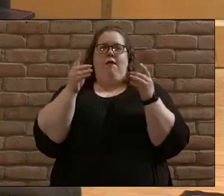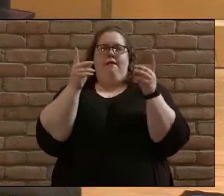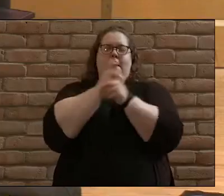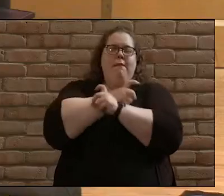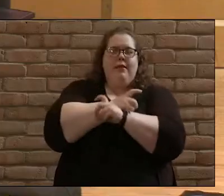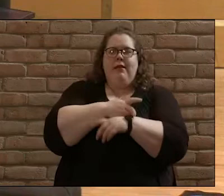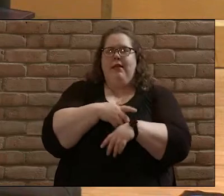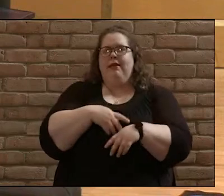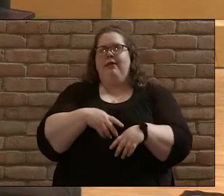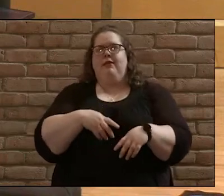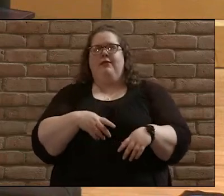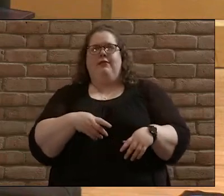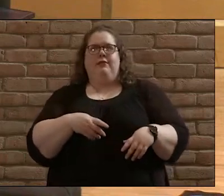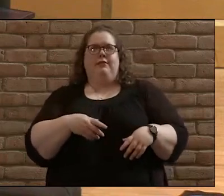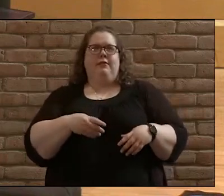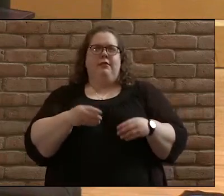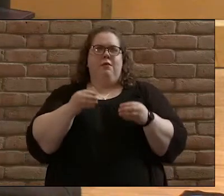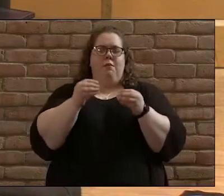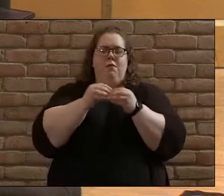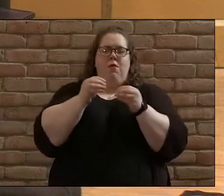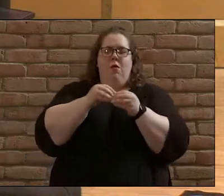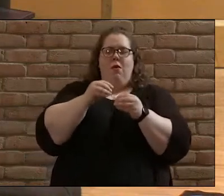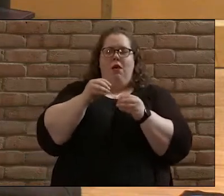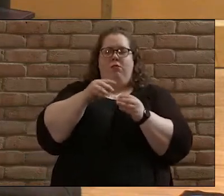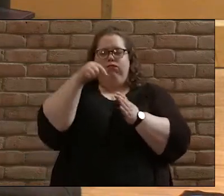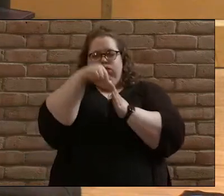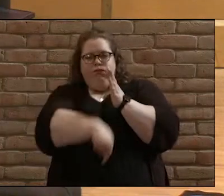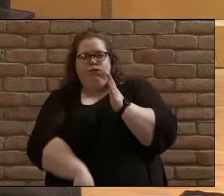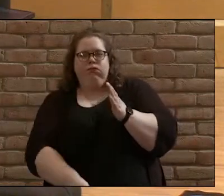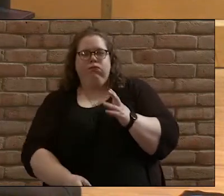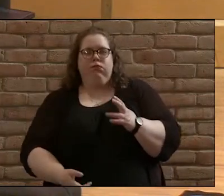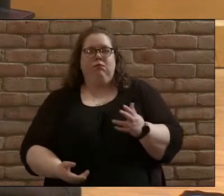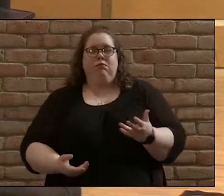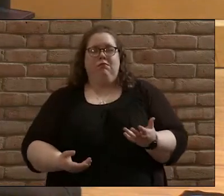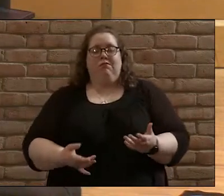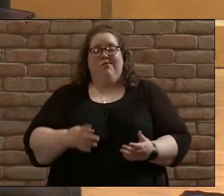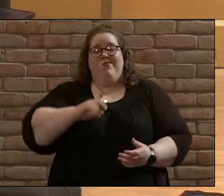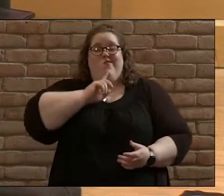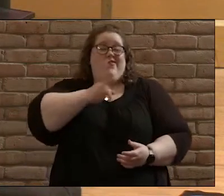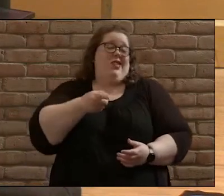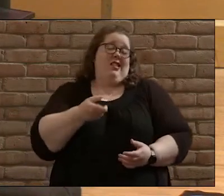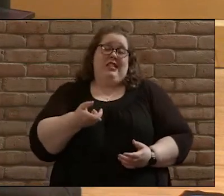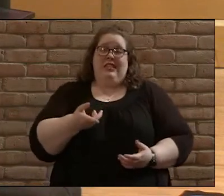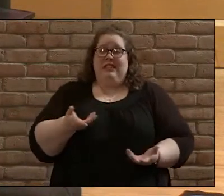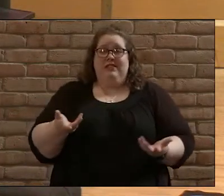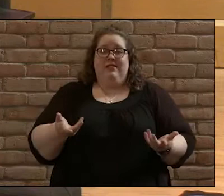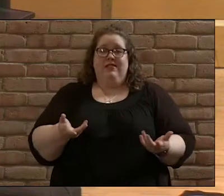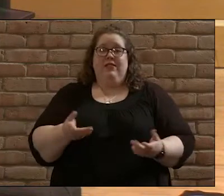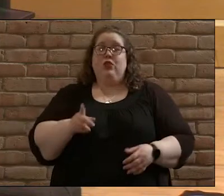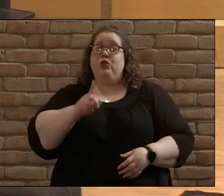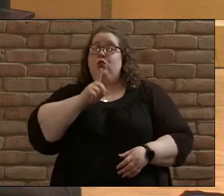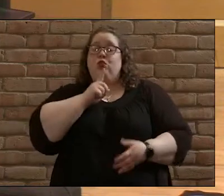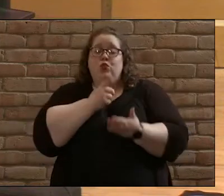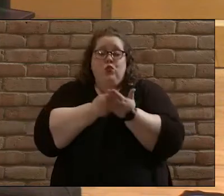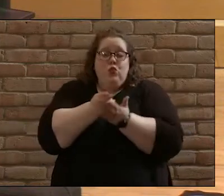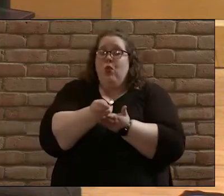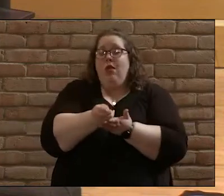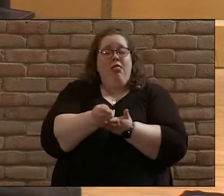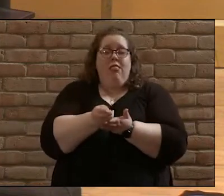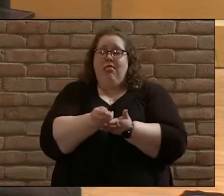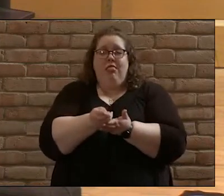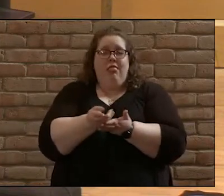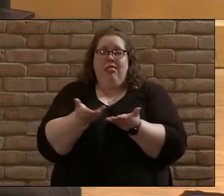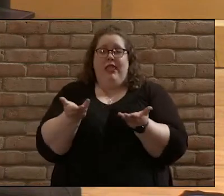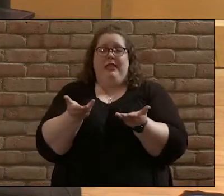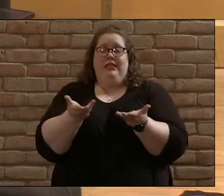more complicated. But the reality is, the truth is,